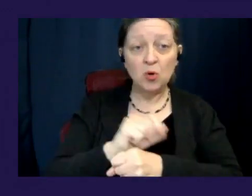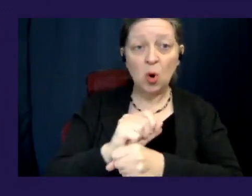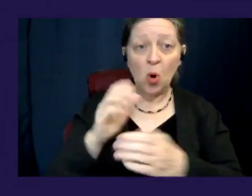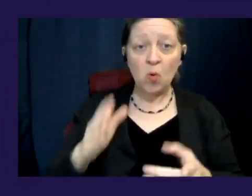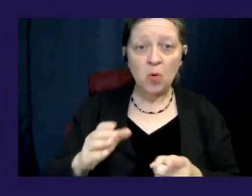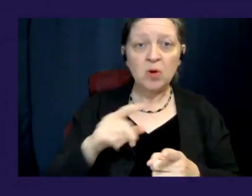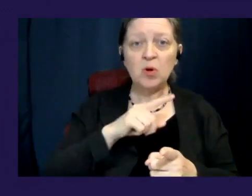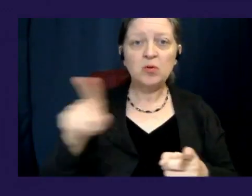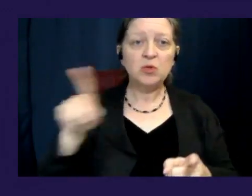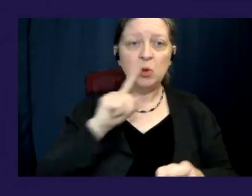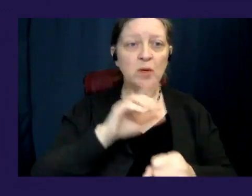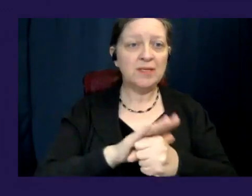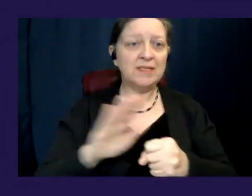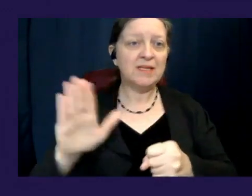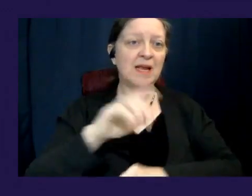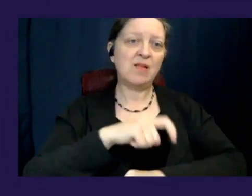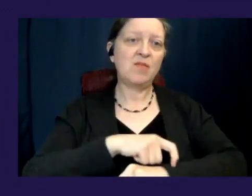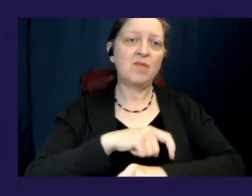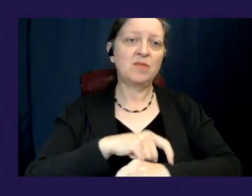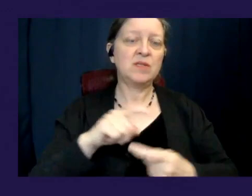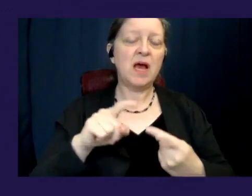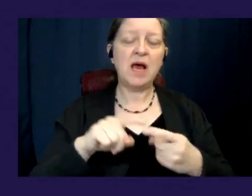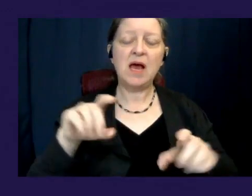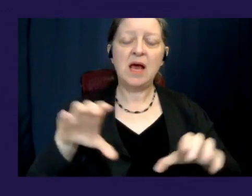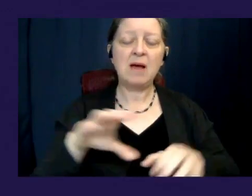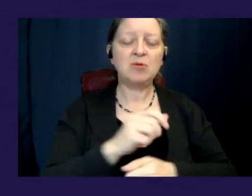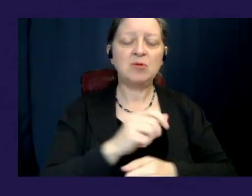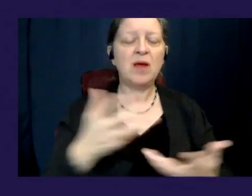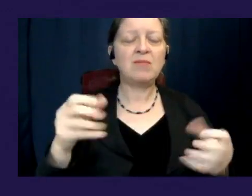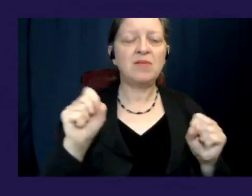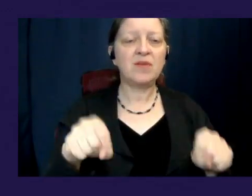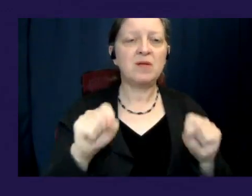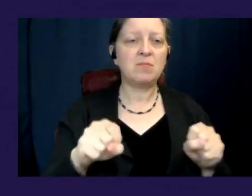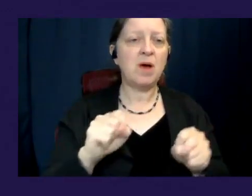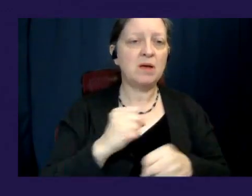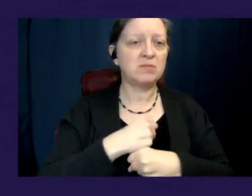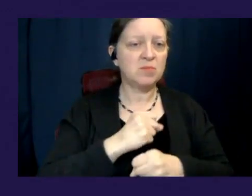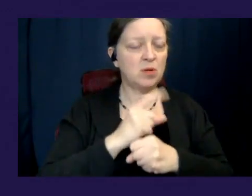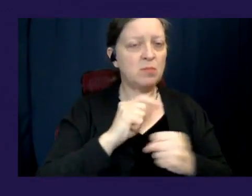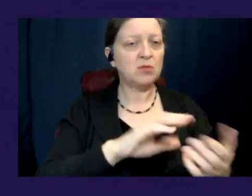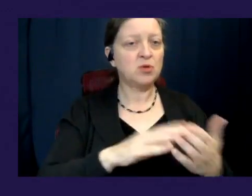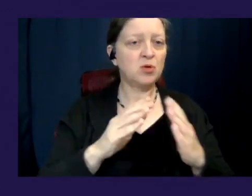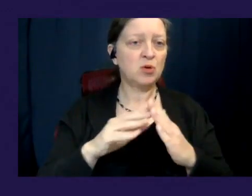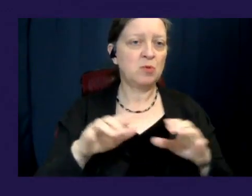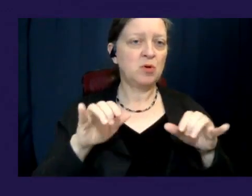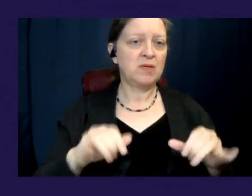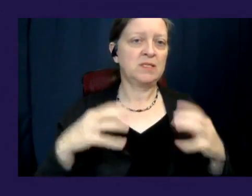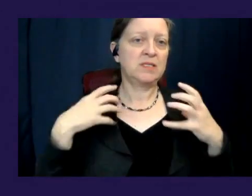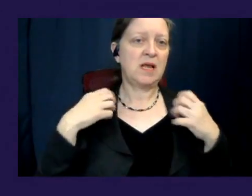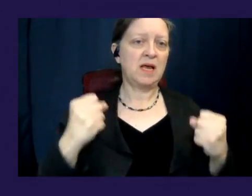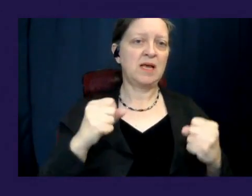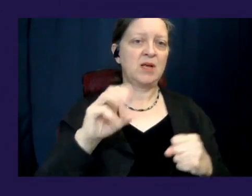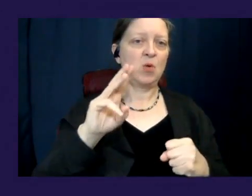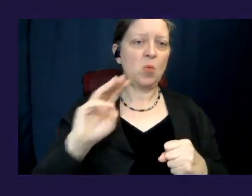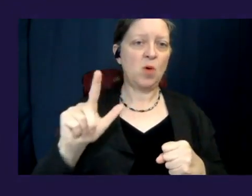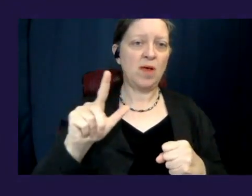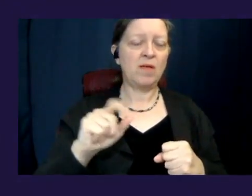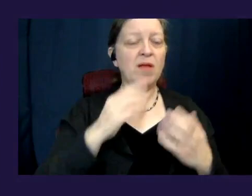their time to do everything possible to ensure community wellness. Thank you, everyone, and thank you